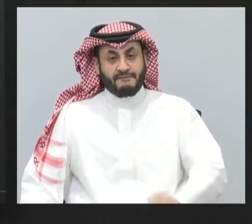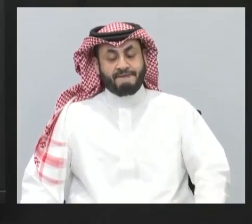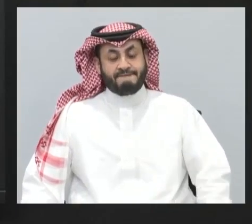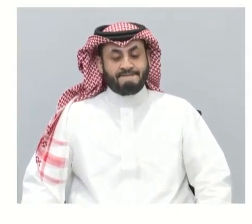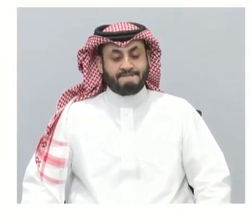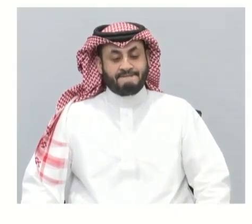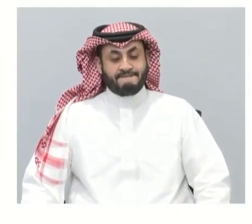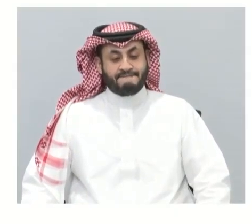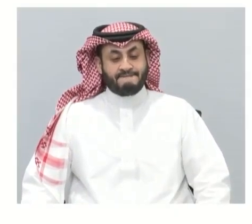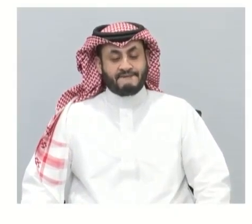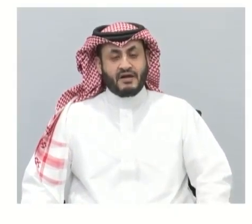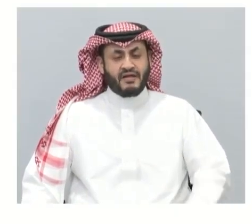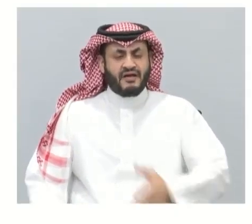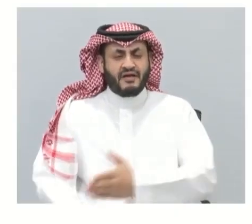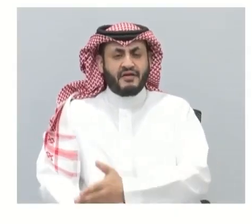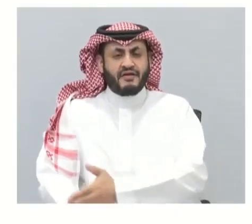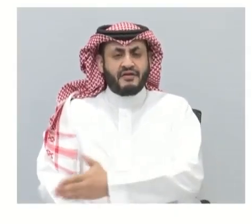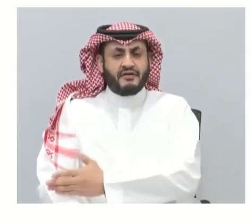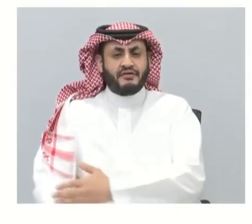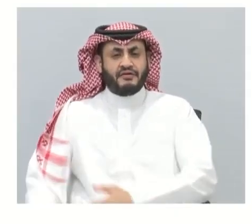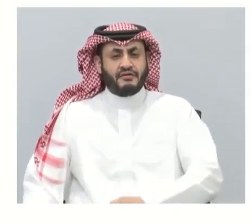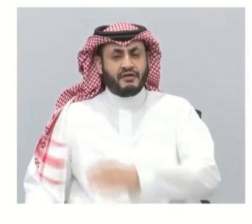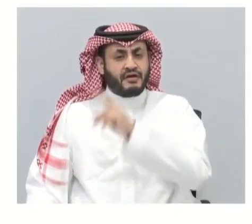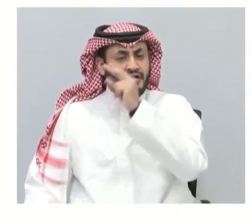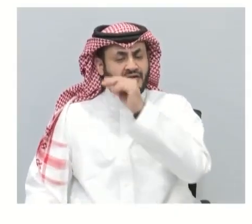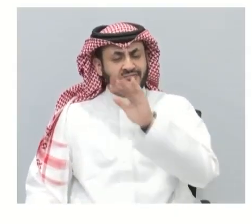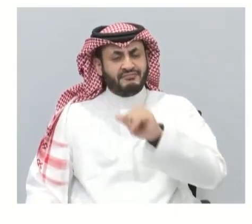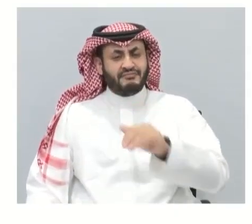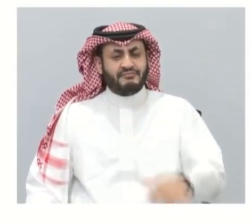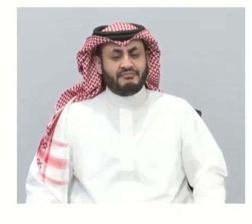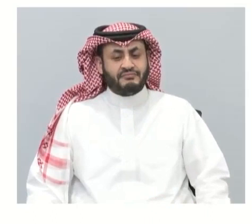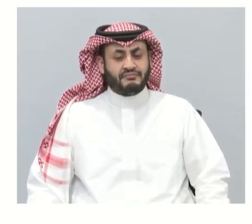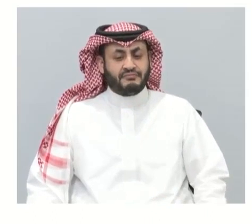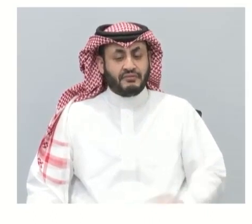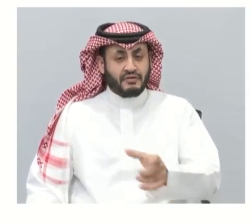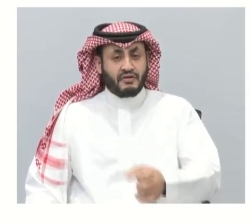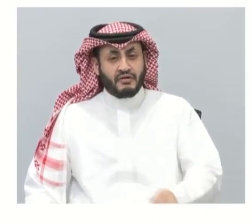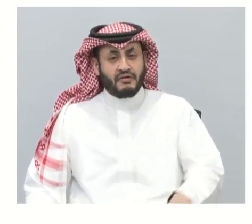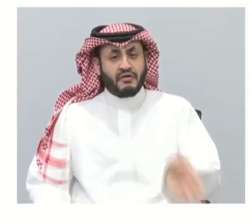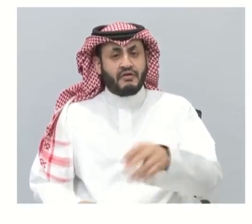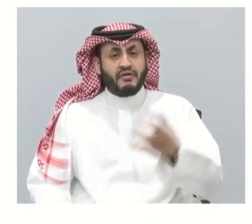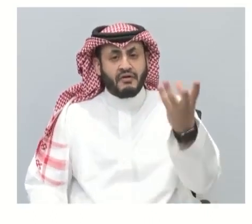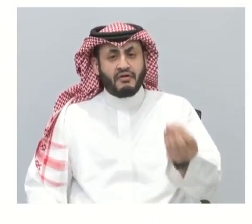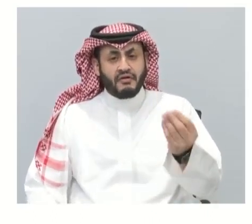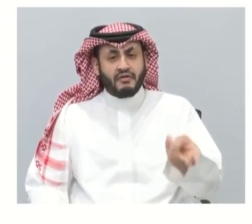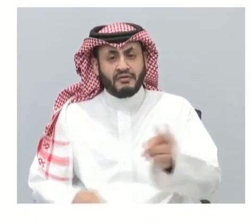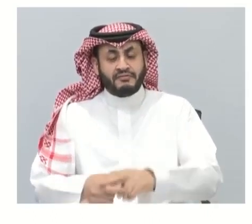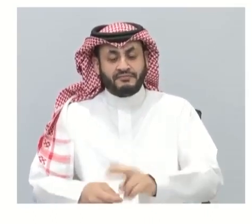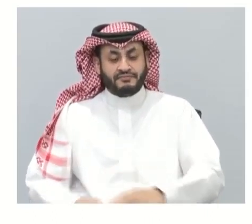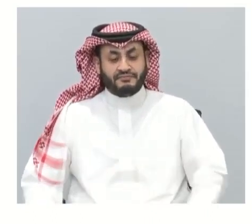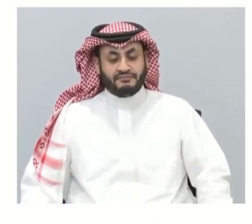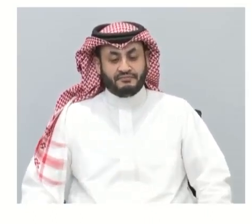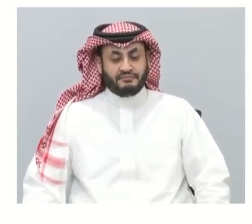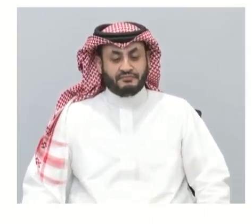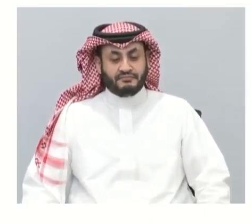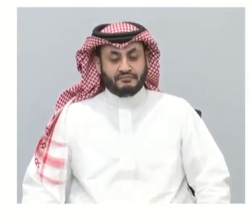feel really tired. I not sleep well for several nights. Many nights. I